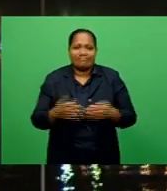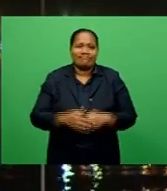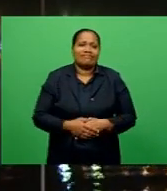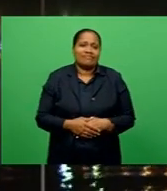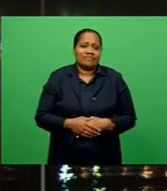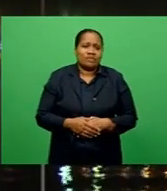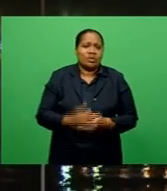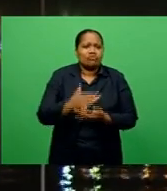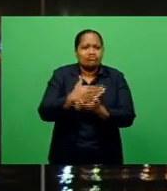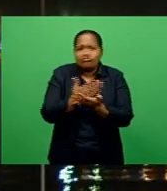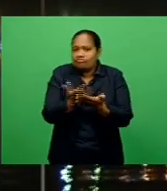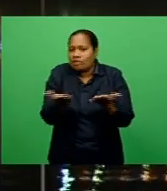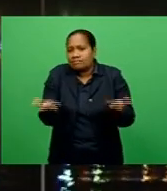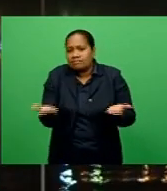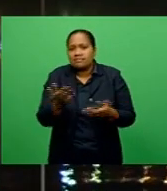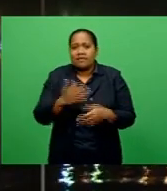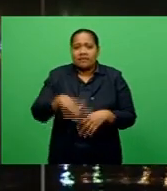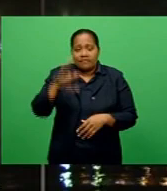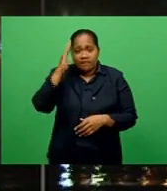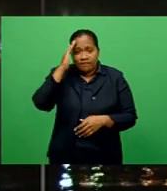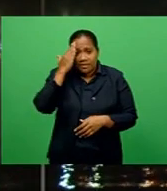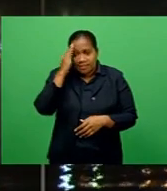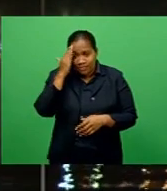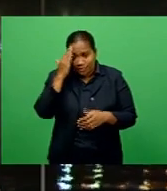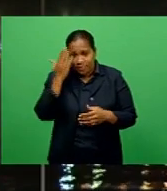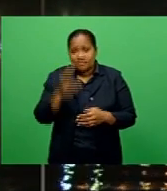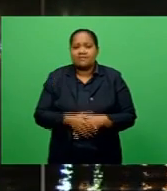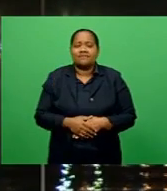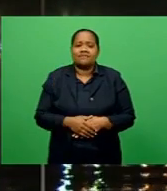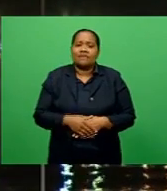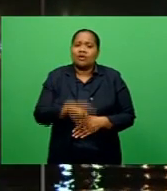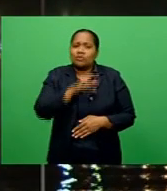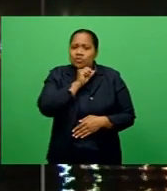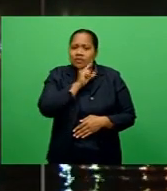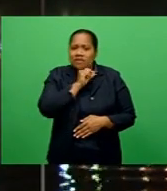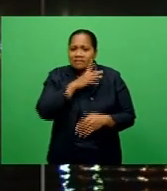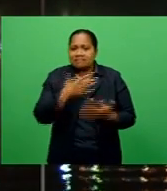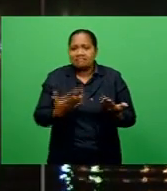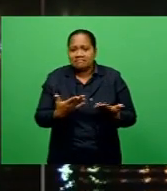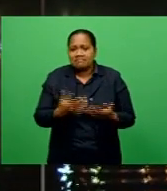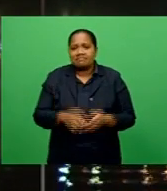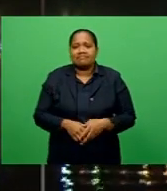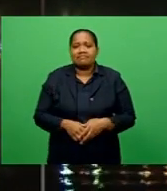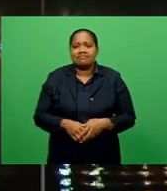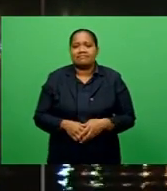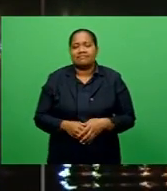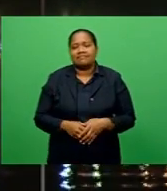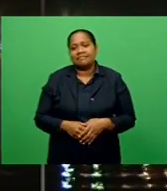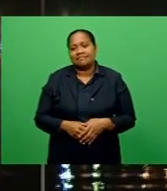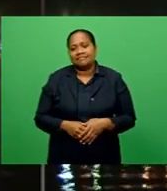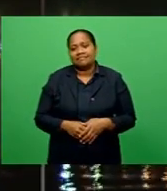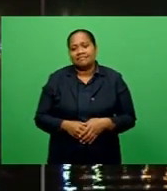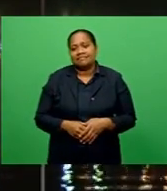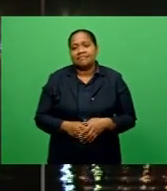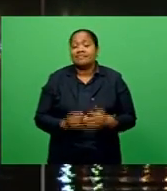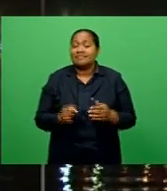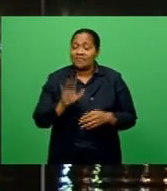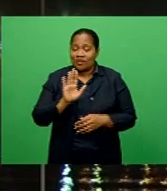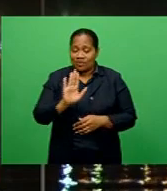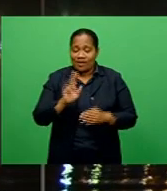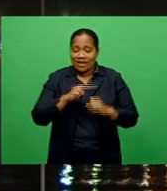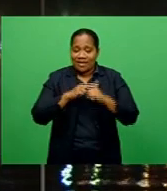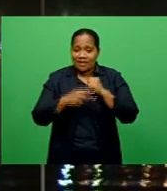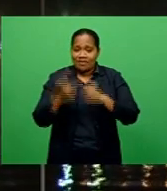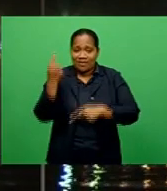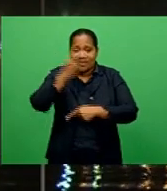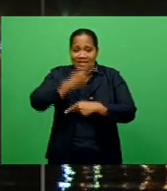fbcnews@fbc.com.fj or share it with us via our social media pages on Facebook, Twitter, and we're on Instagram as well. That was your news for